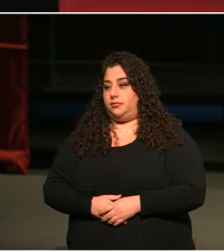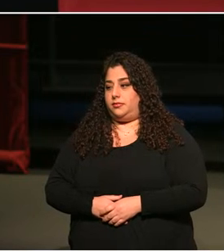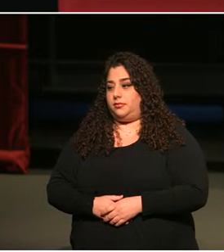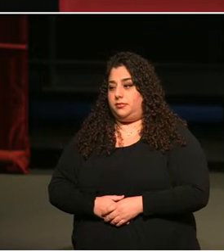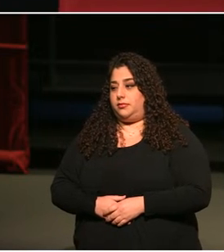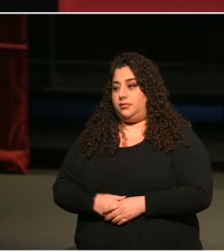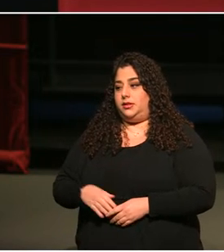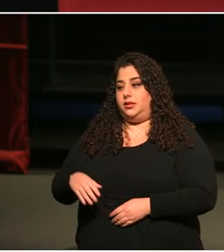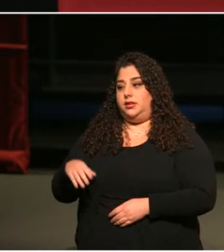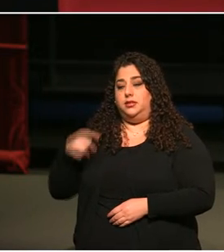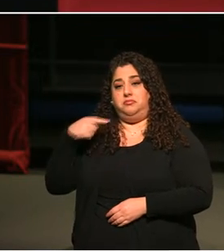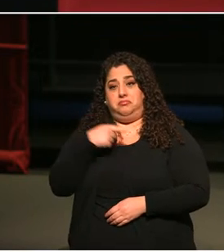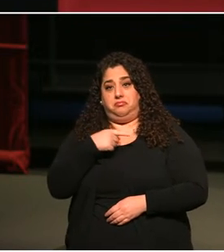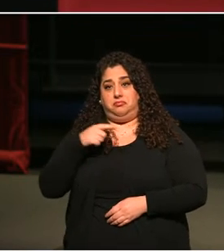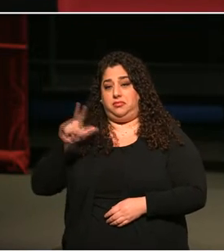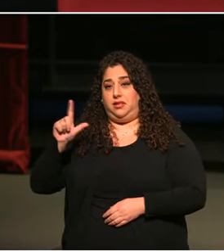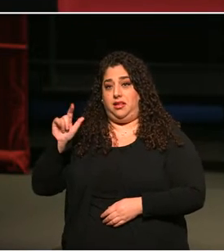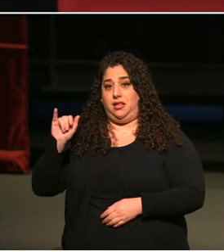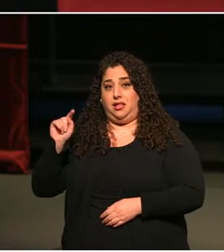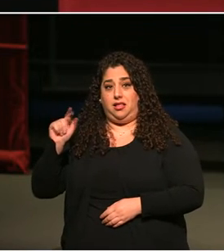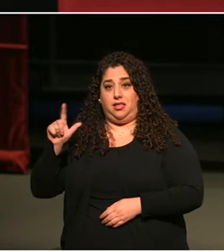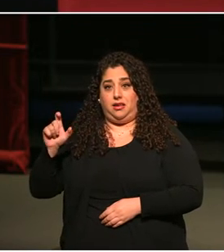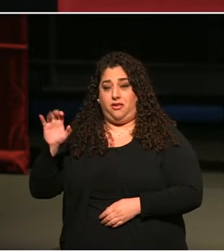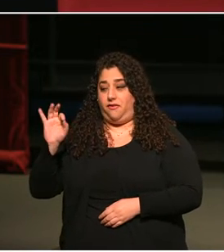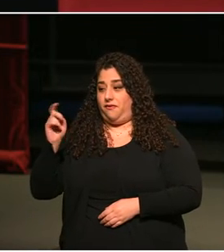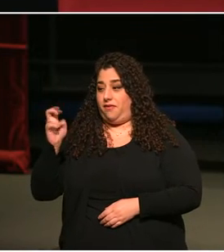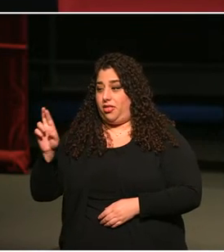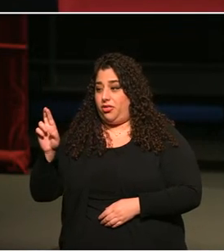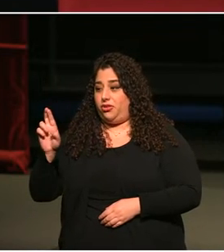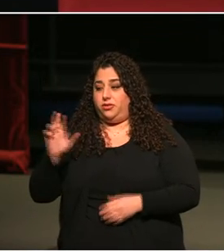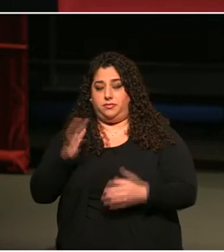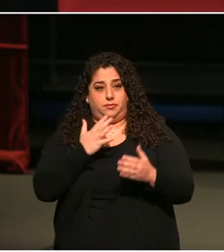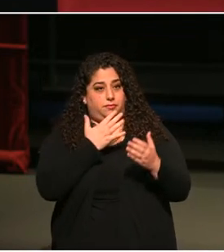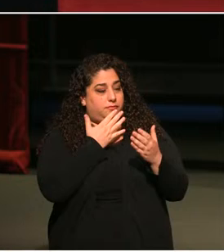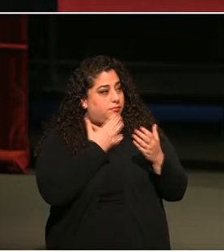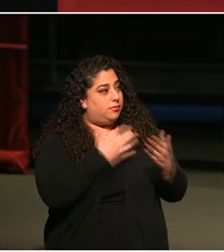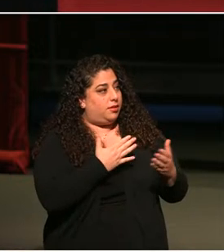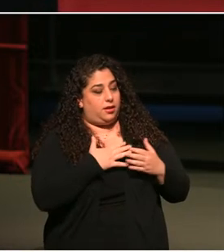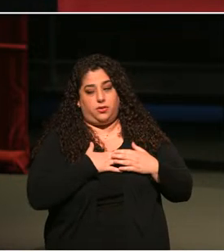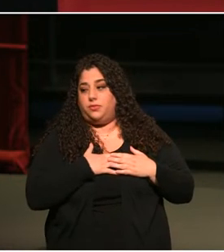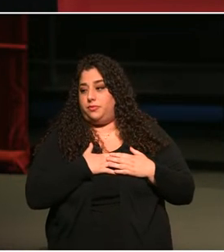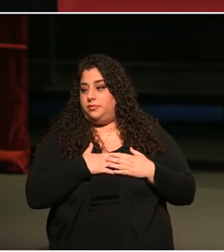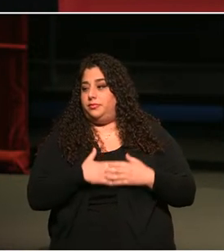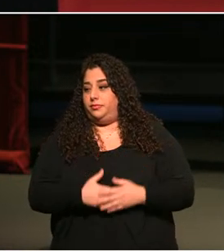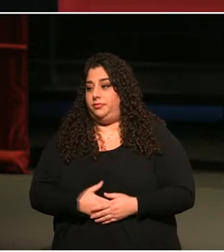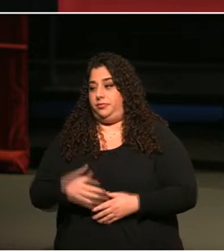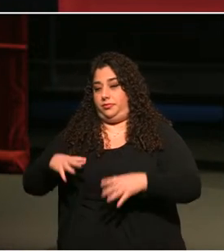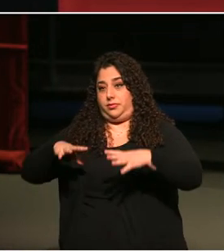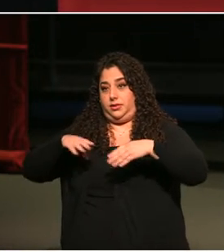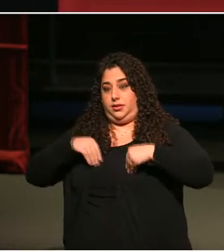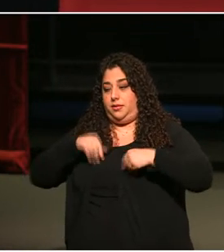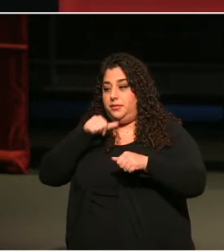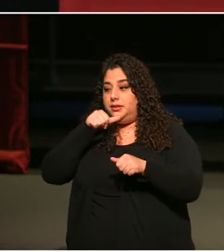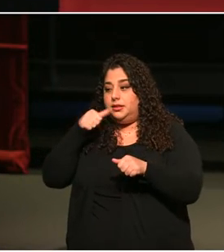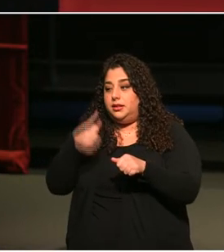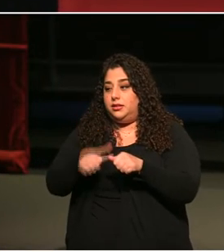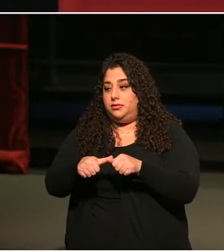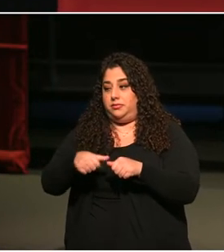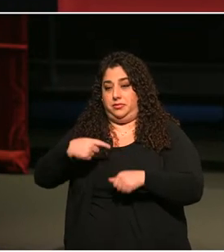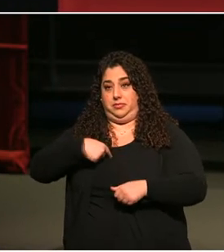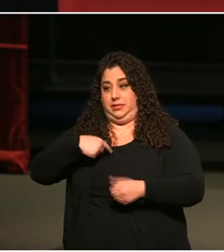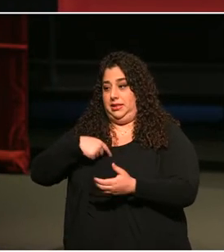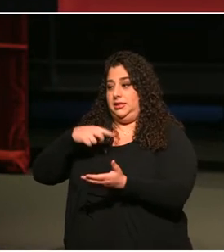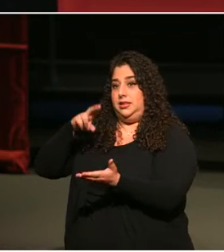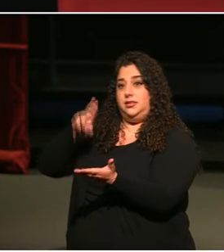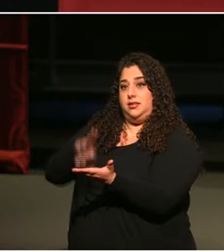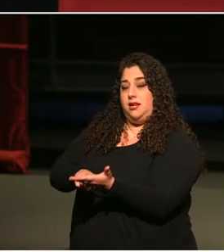graciously received our letter, which, signed by me as then chair of our Board of Governors, also